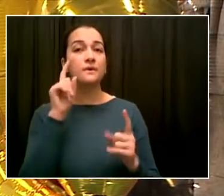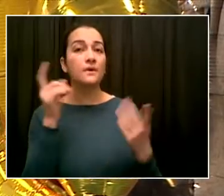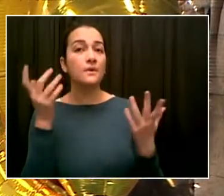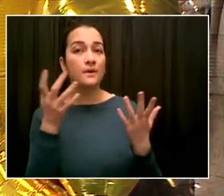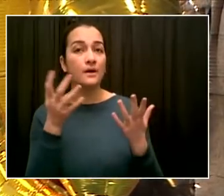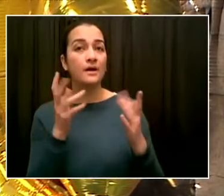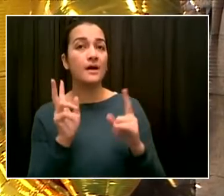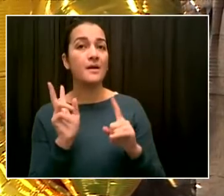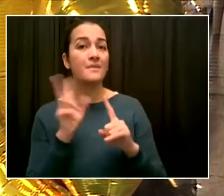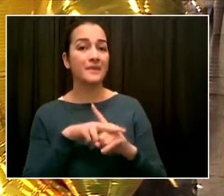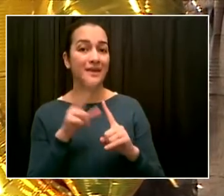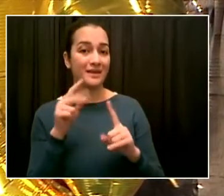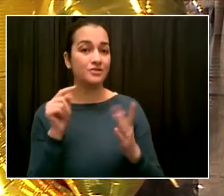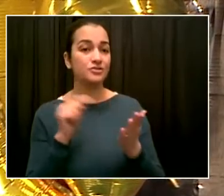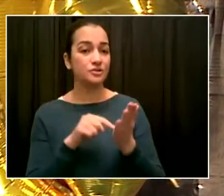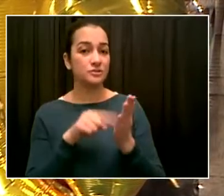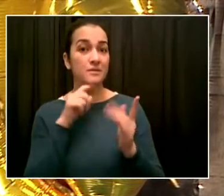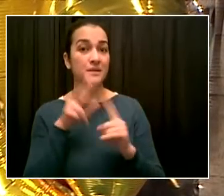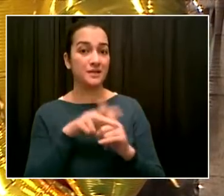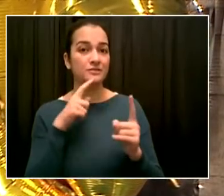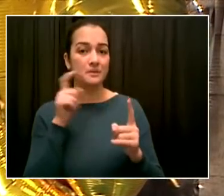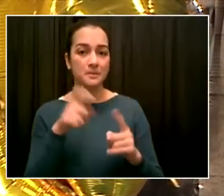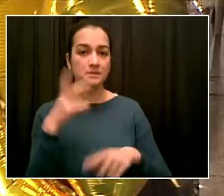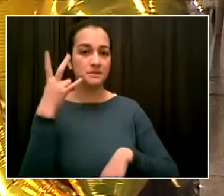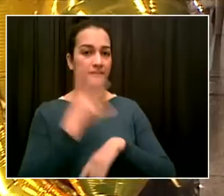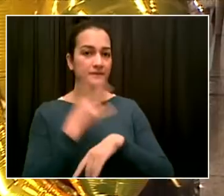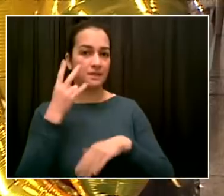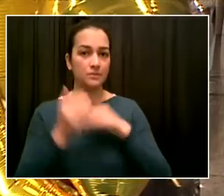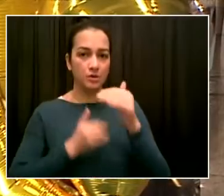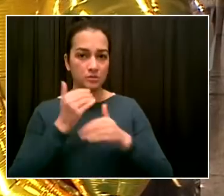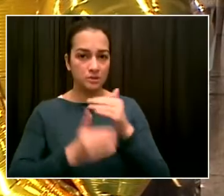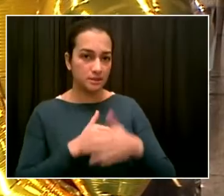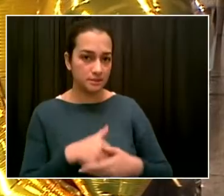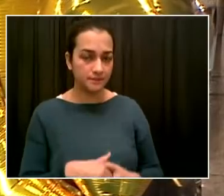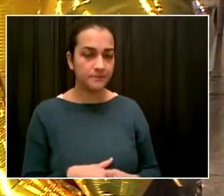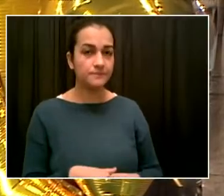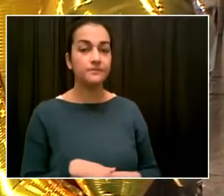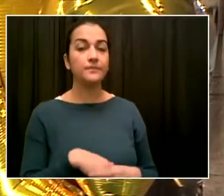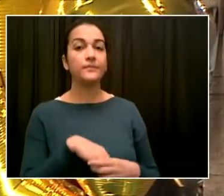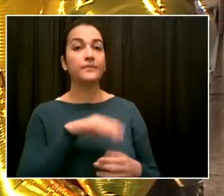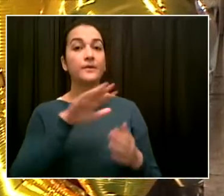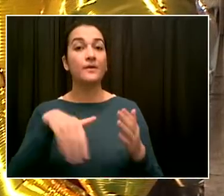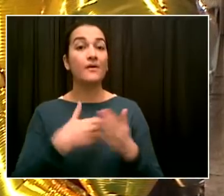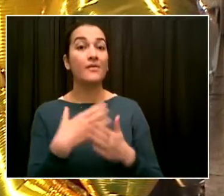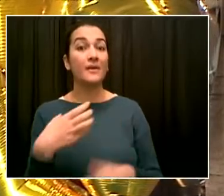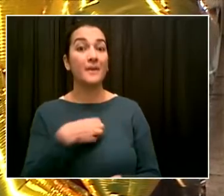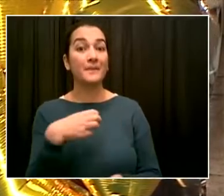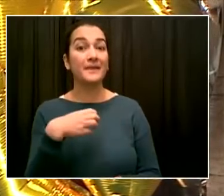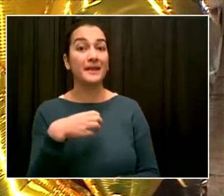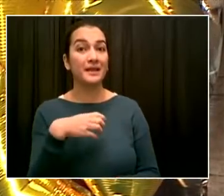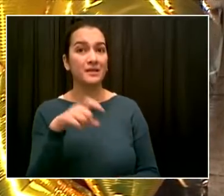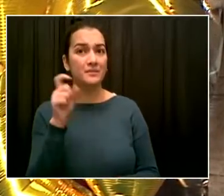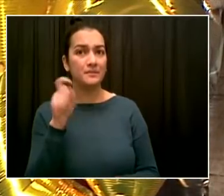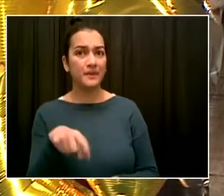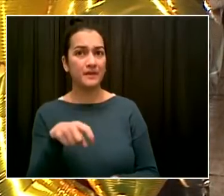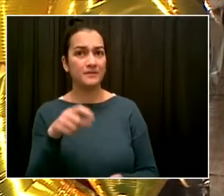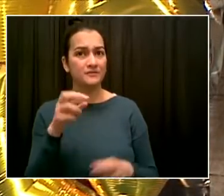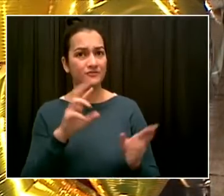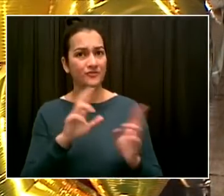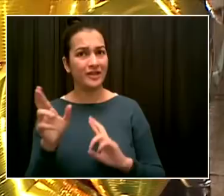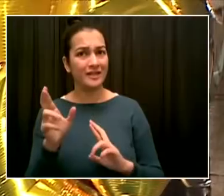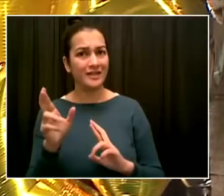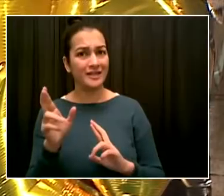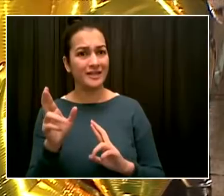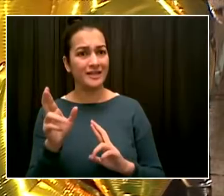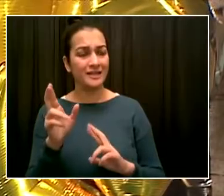have dealt with all of the appeals. Yeah, but I guess what you're saying is that they're not going to meet that deadline. No, I